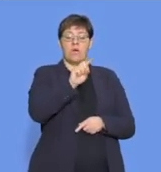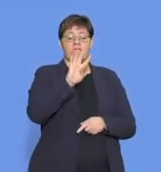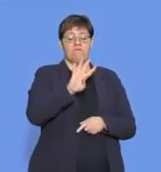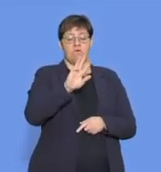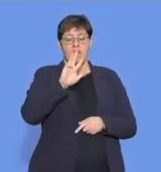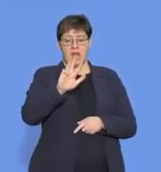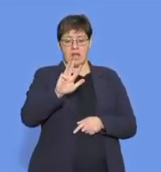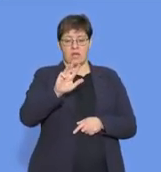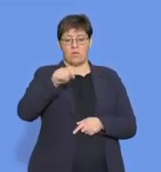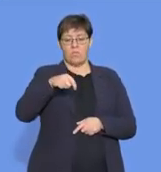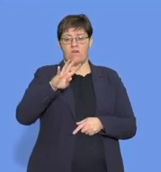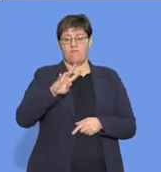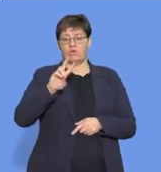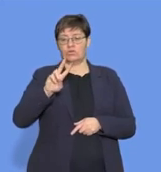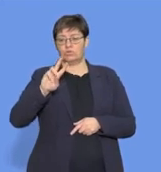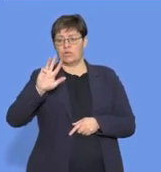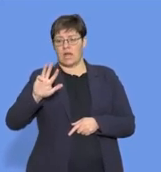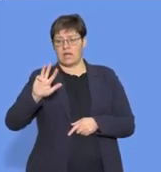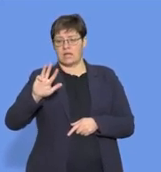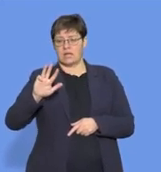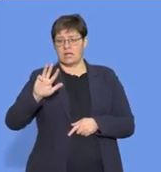answer of